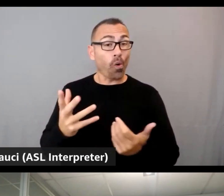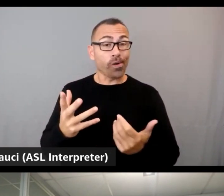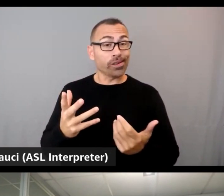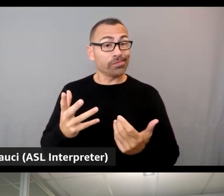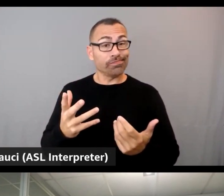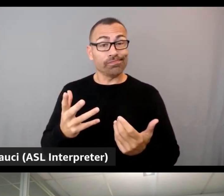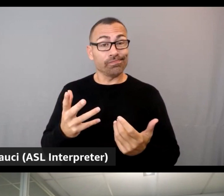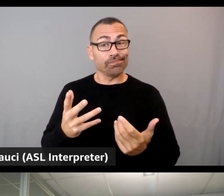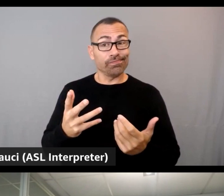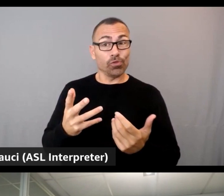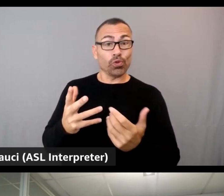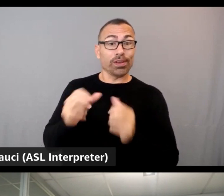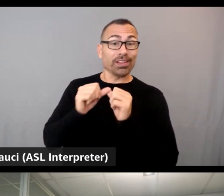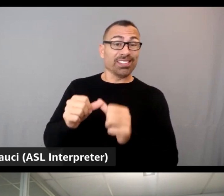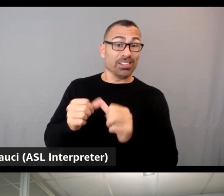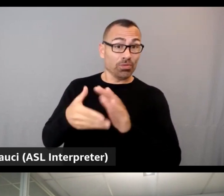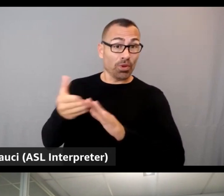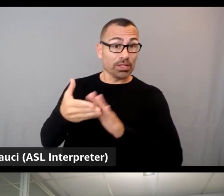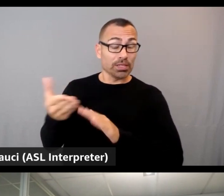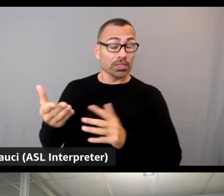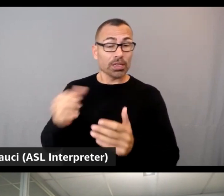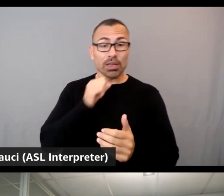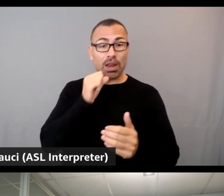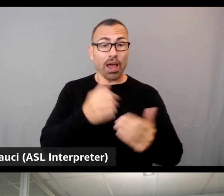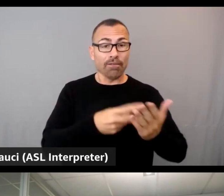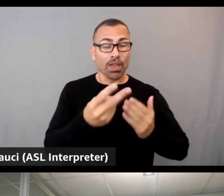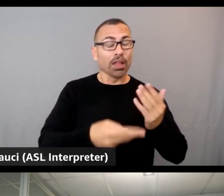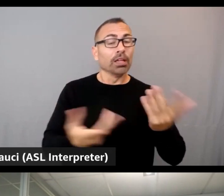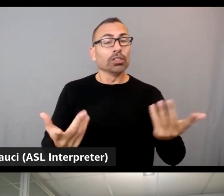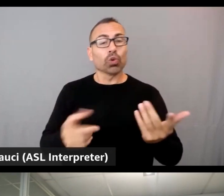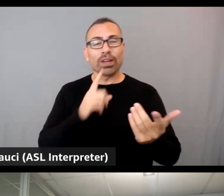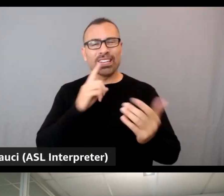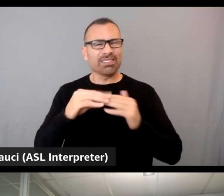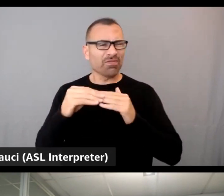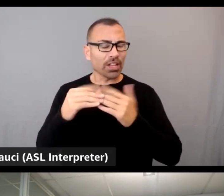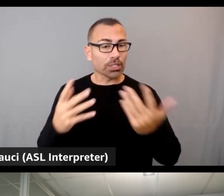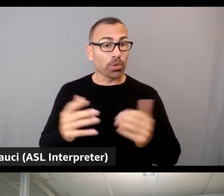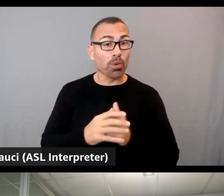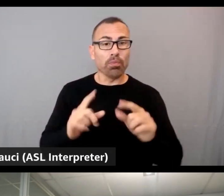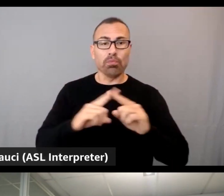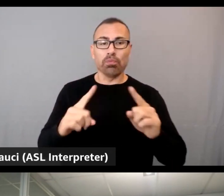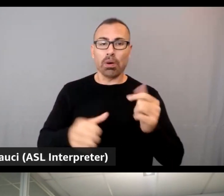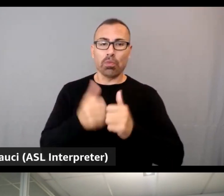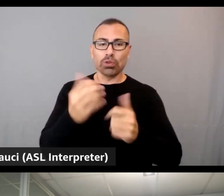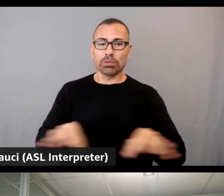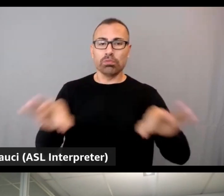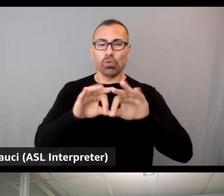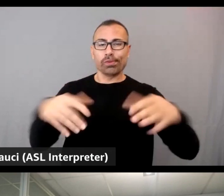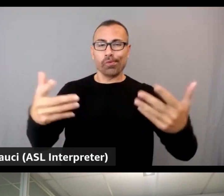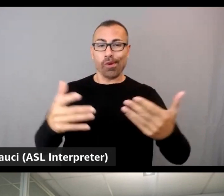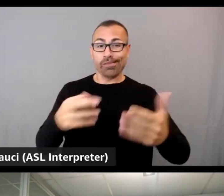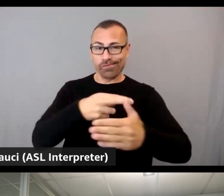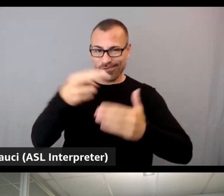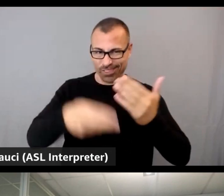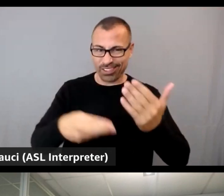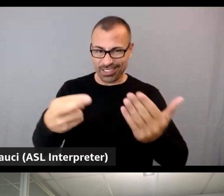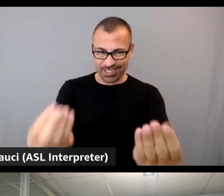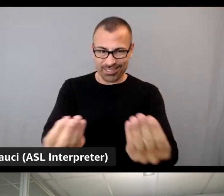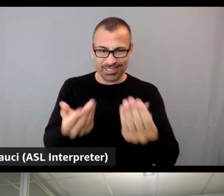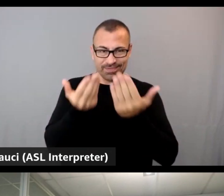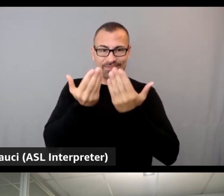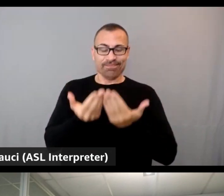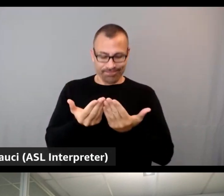tool. But the most important thing is that you will get the results back. You'll see what happened, why it happened, and then be able to take